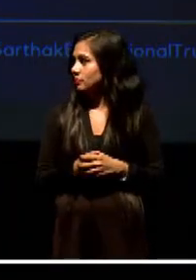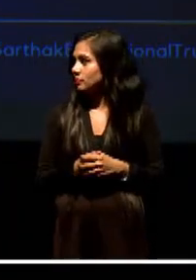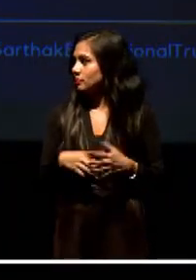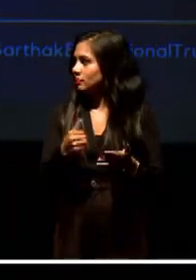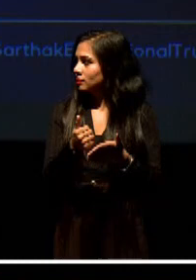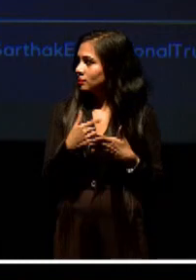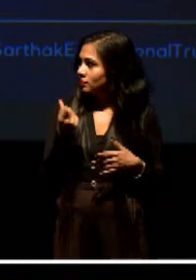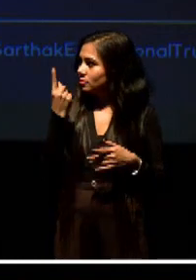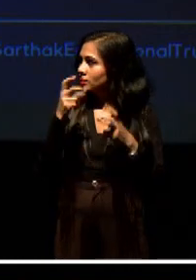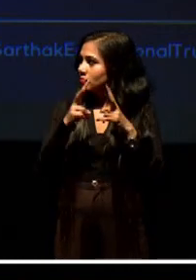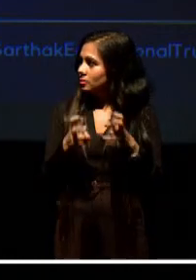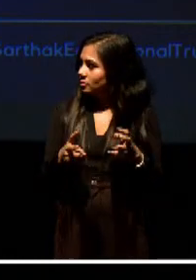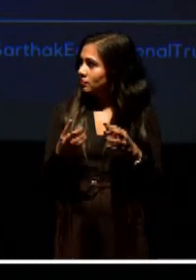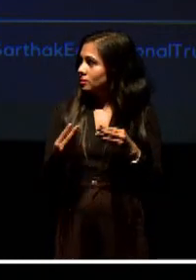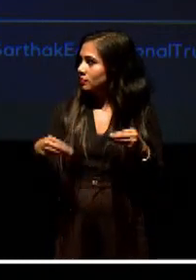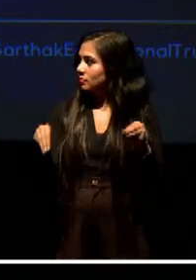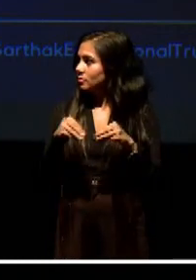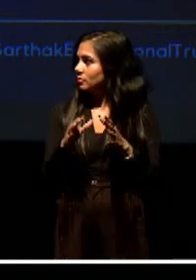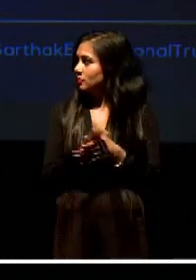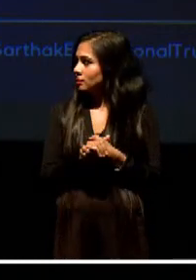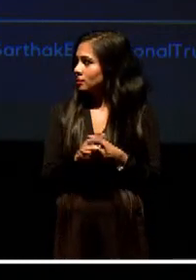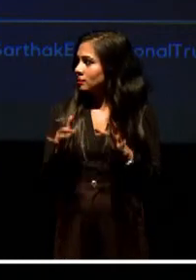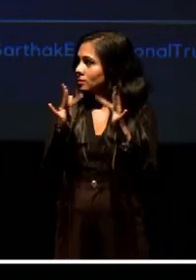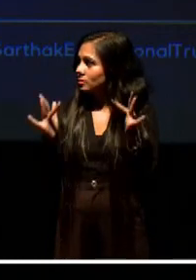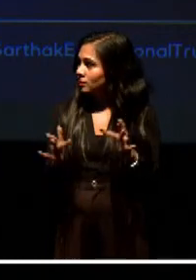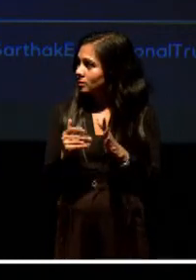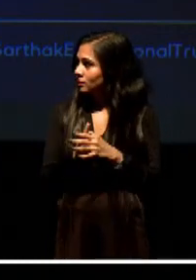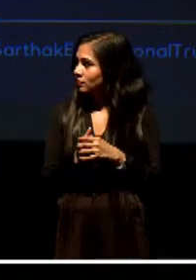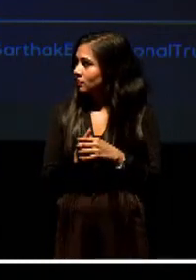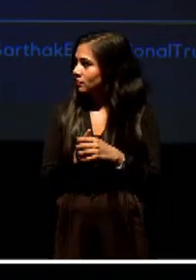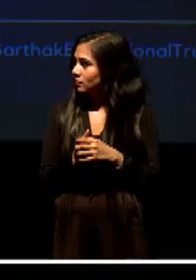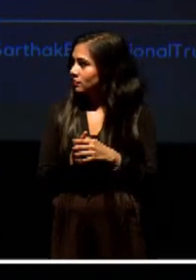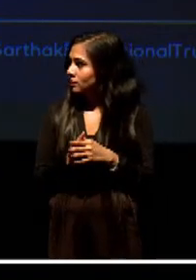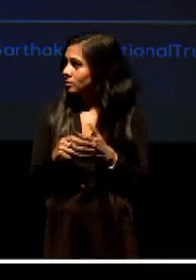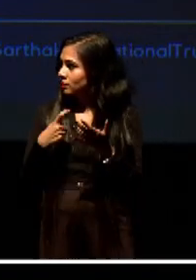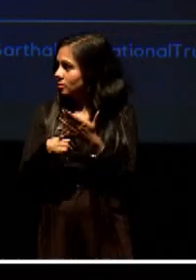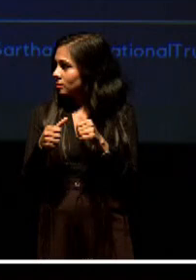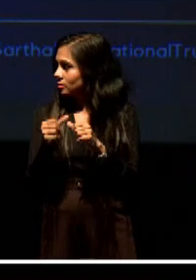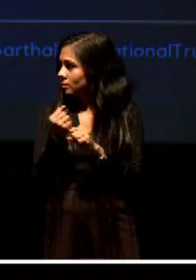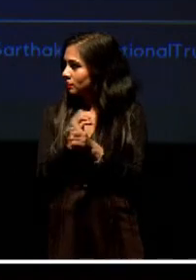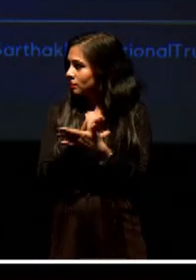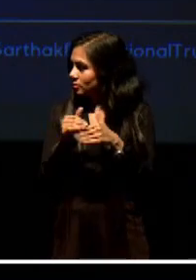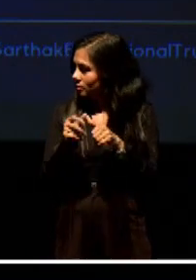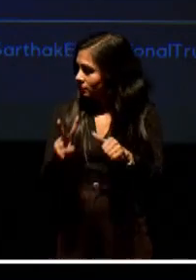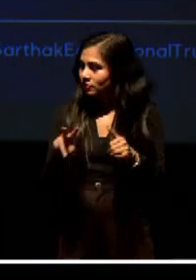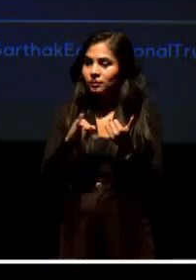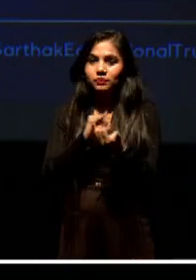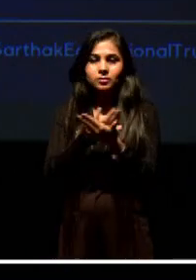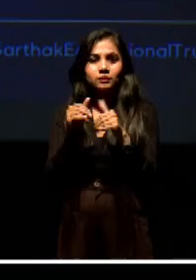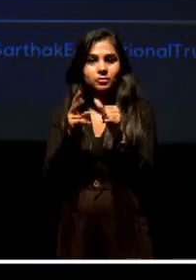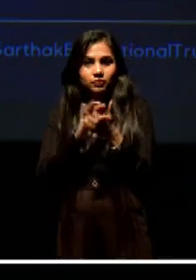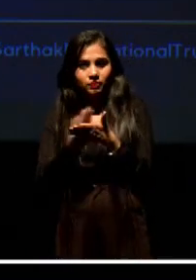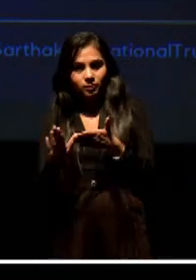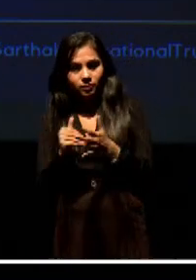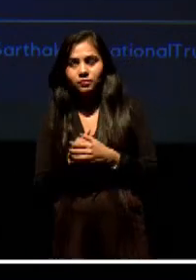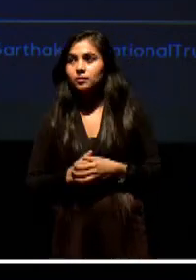help me discover that person who's hiding and who's online right now. So I'll go to Mr. Raghav Saha right now, and you know what?